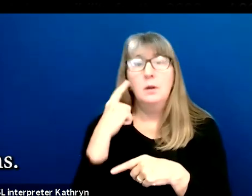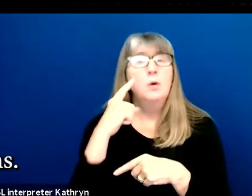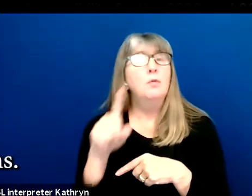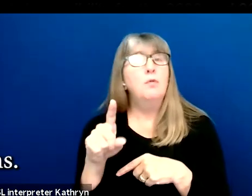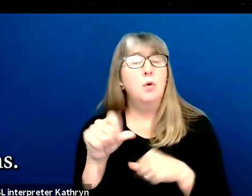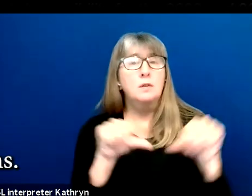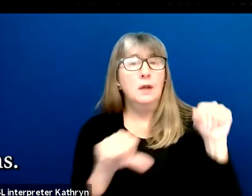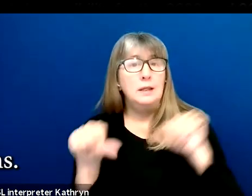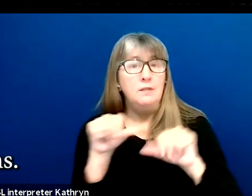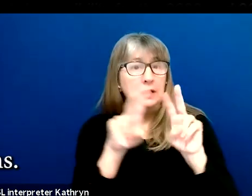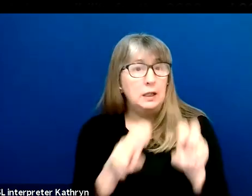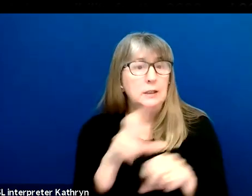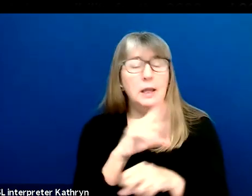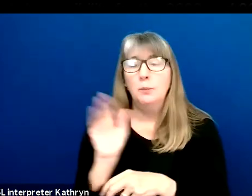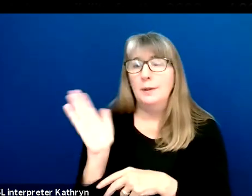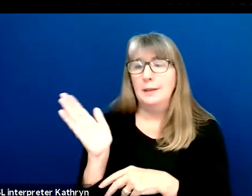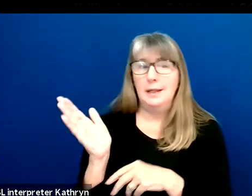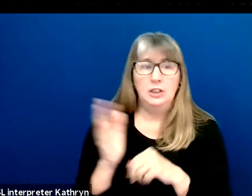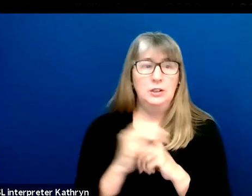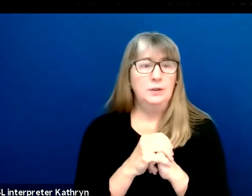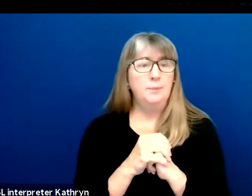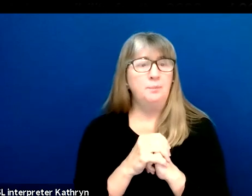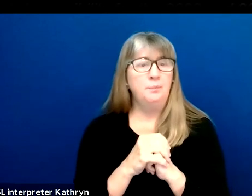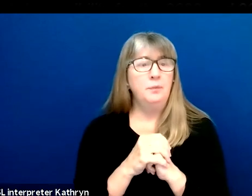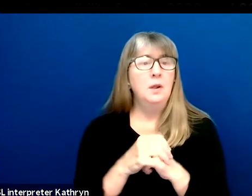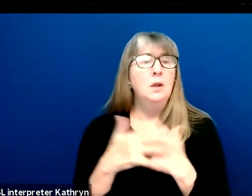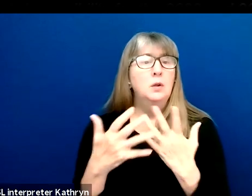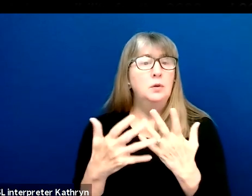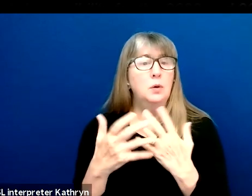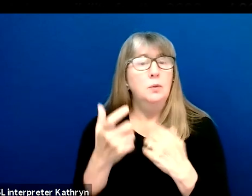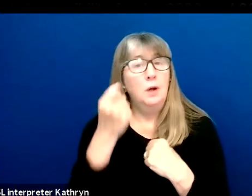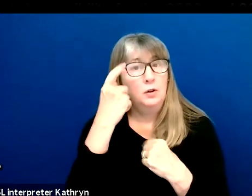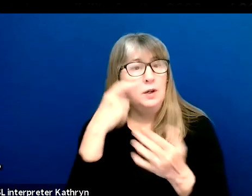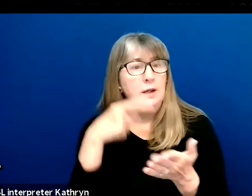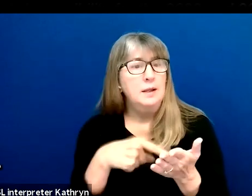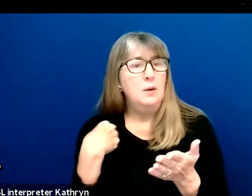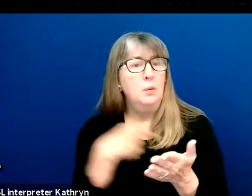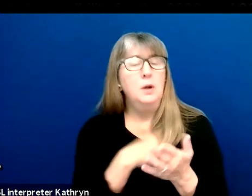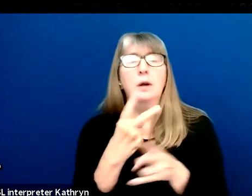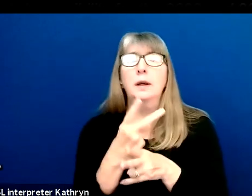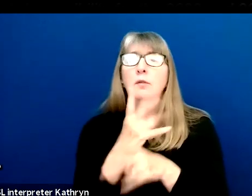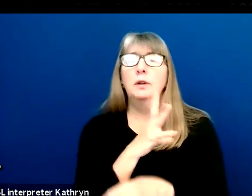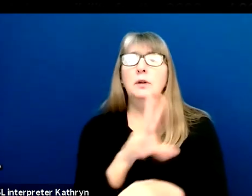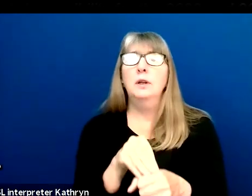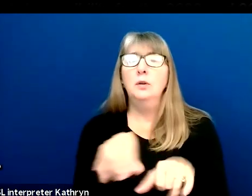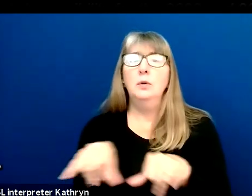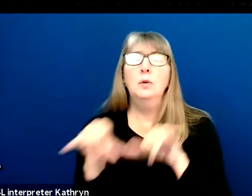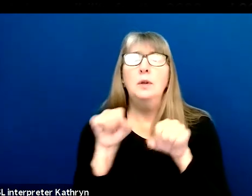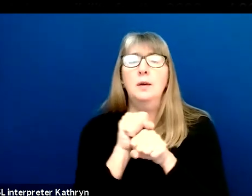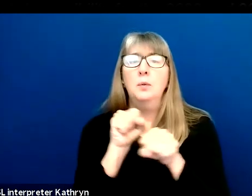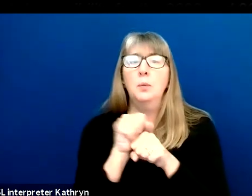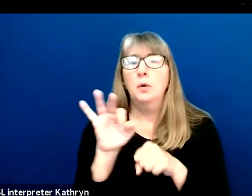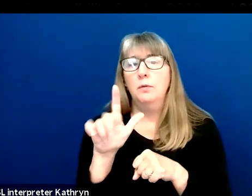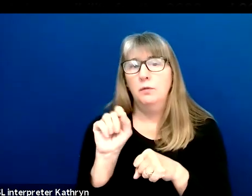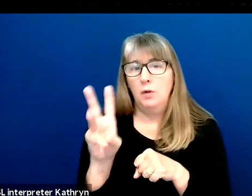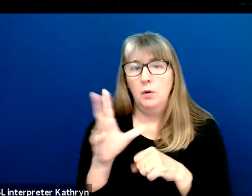scientific analysis and presentations. And so with that in mind, we were very careful to integrate it into standard workflow. So this is why it's written in Python. It can